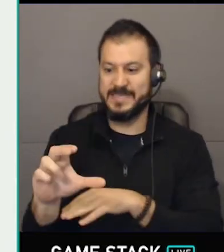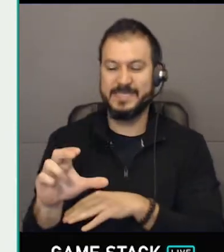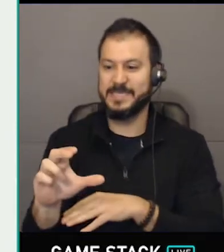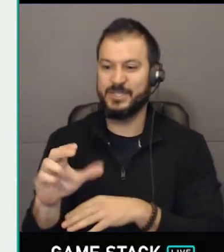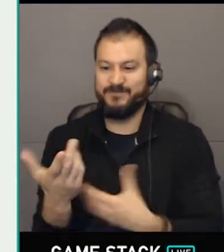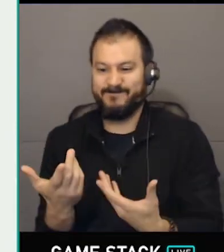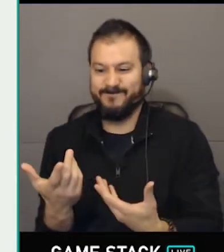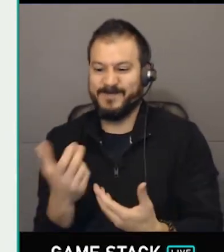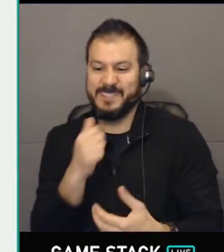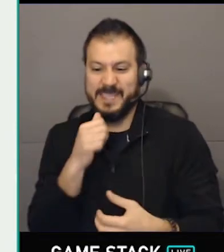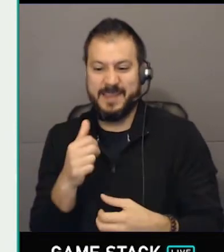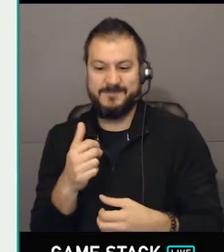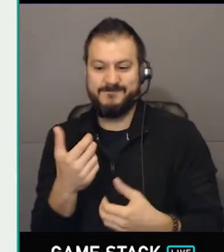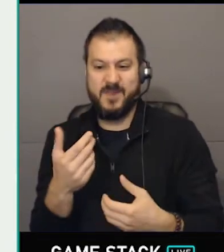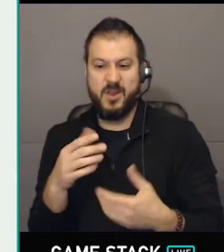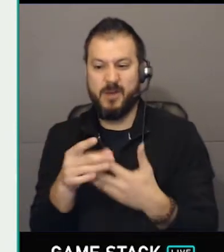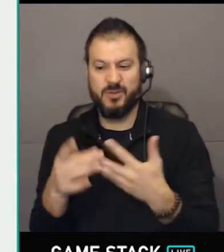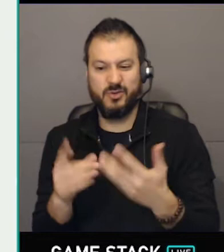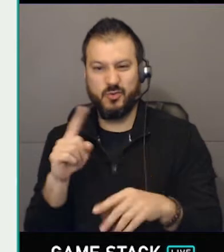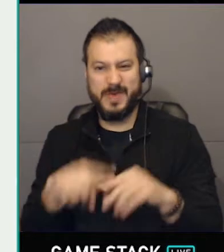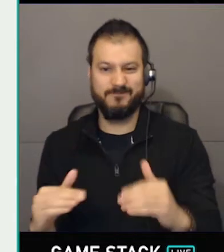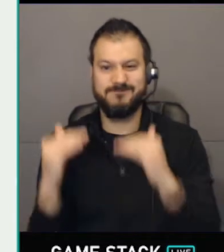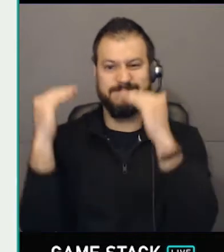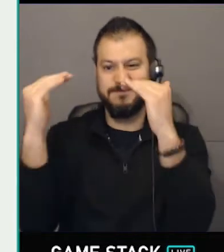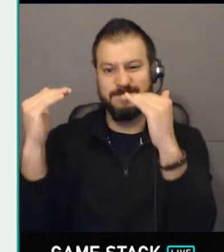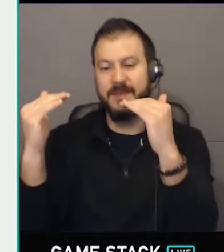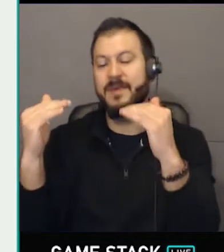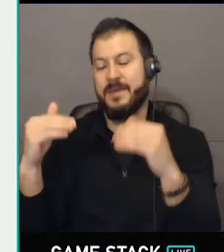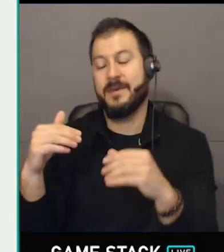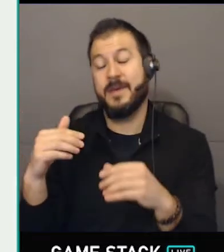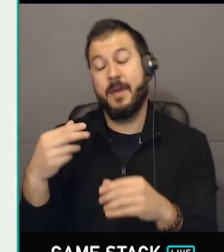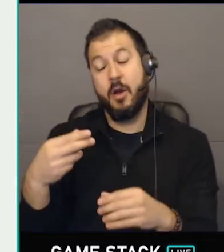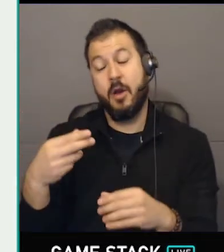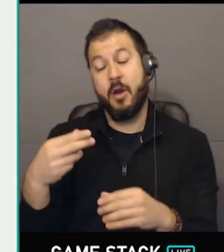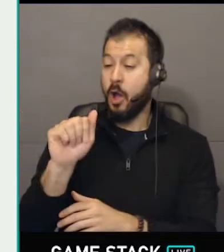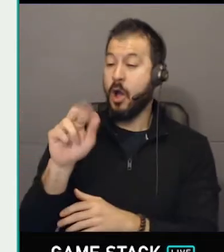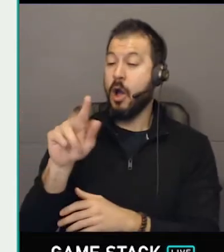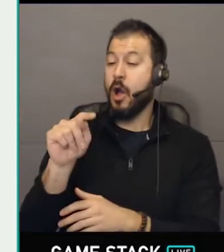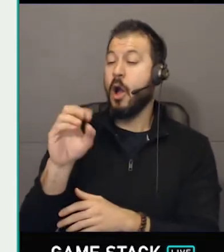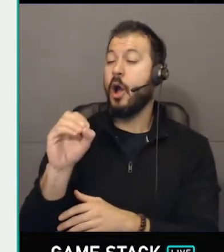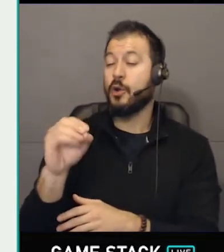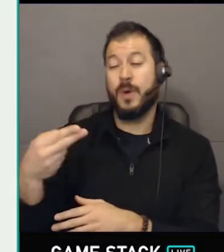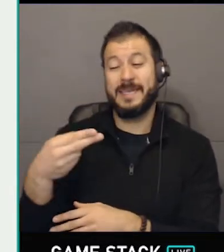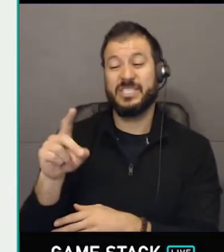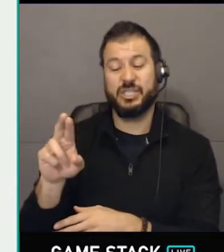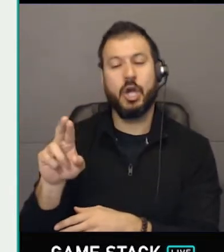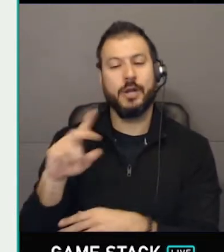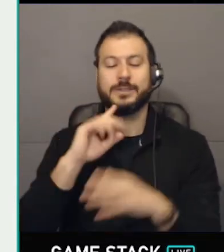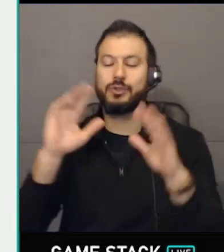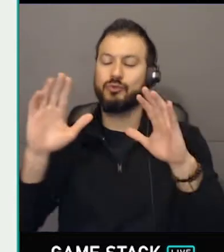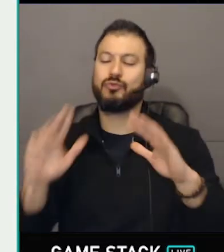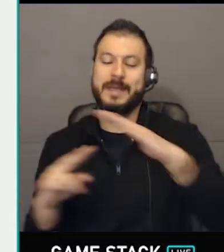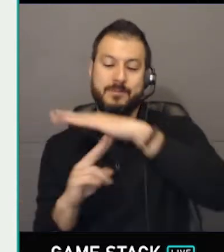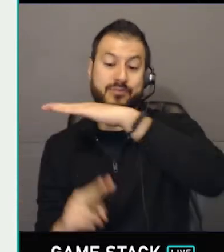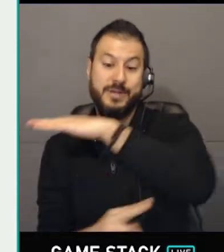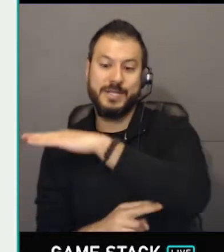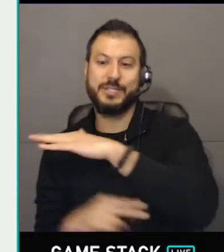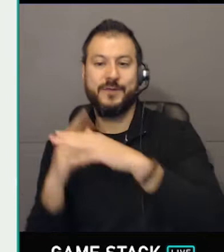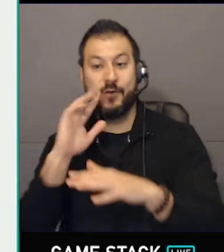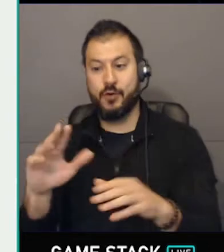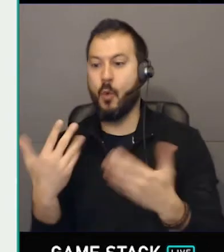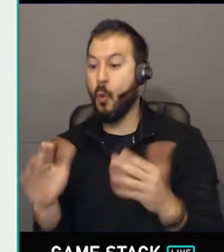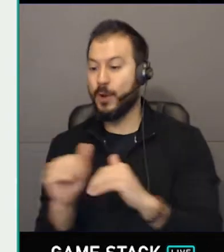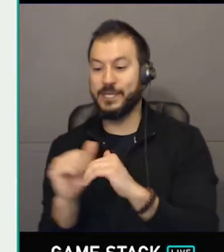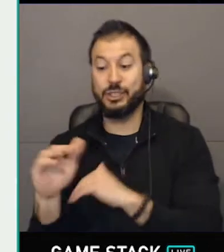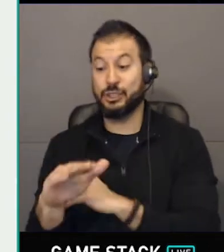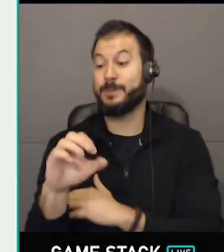option. In these cases, Auto HDR provides a great bridge for your already shipped code to gain many of the benefits